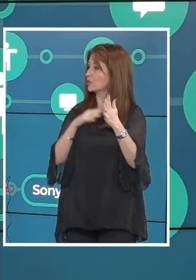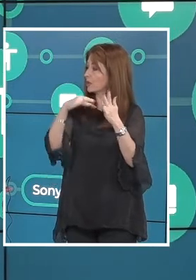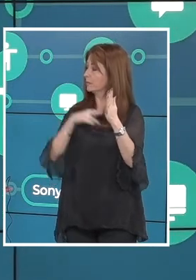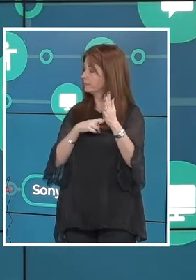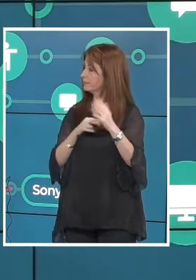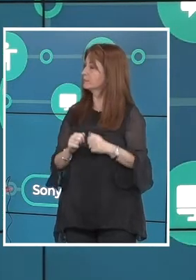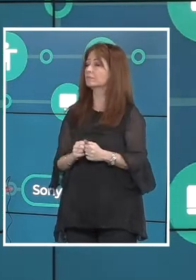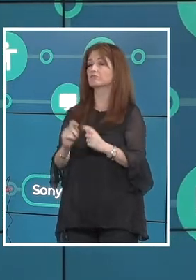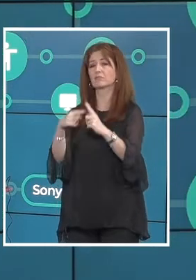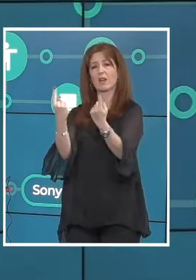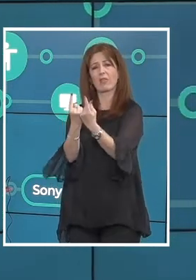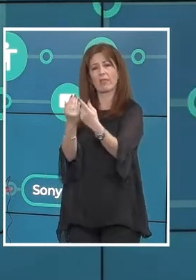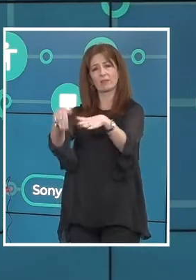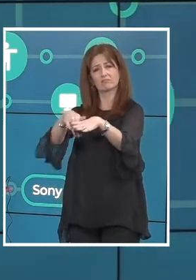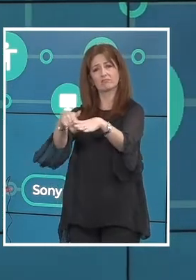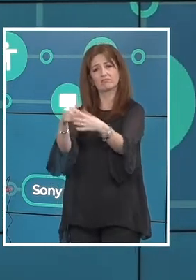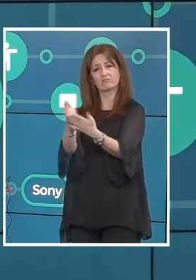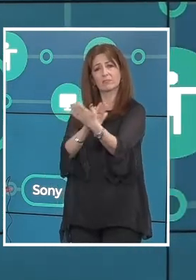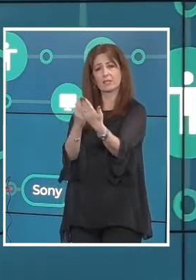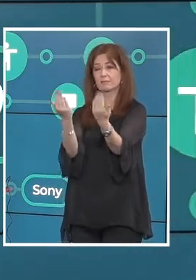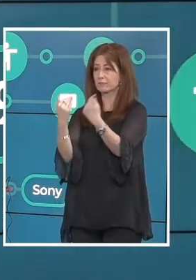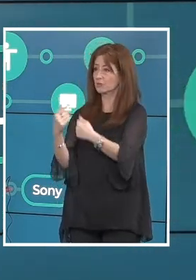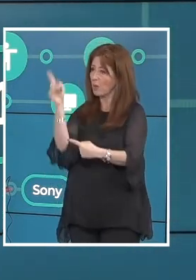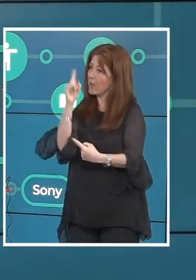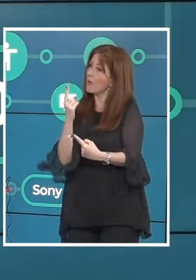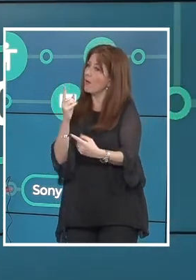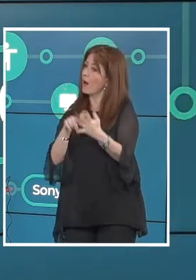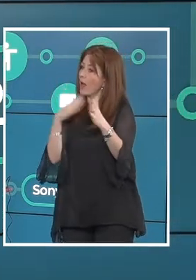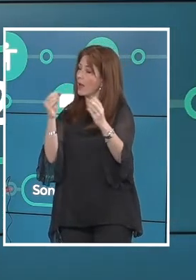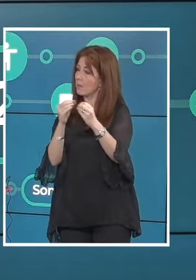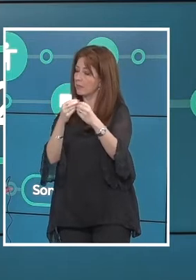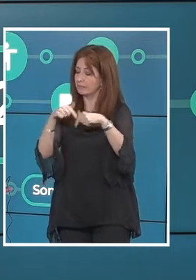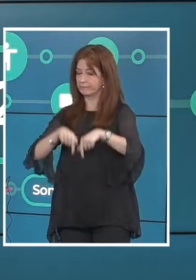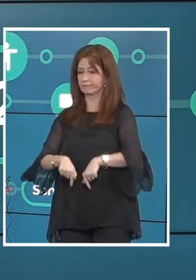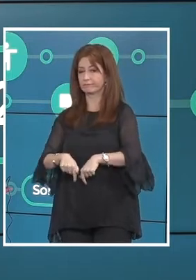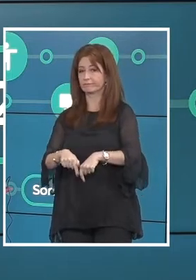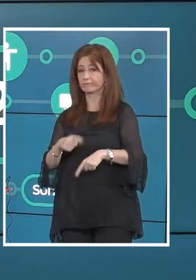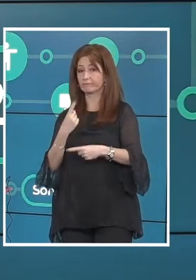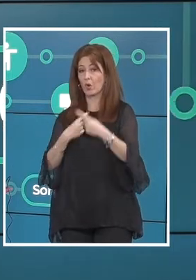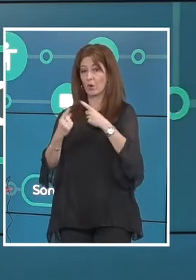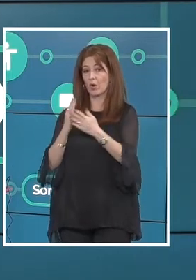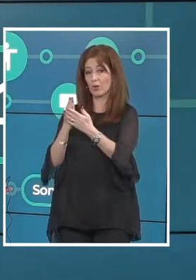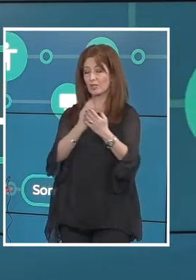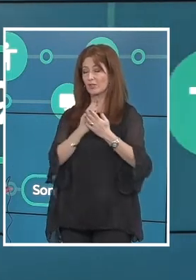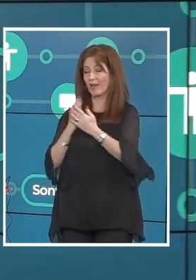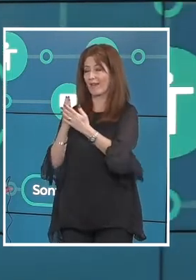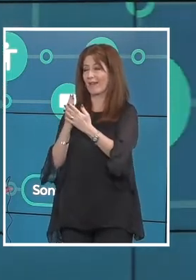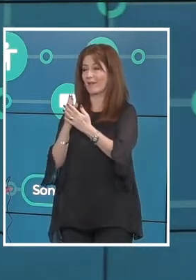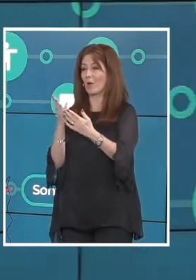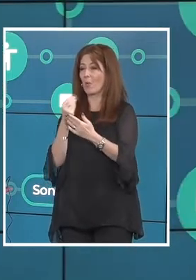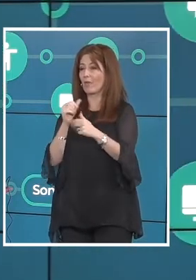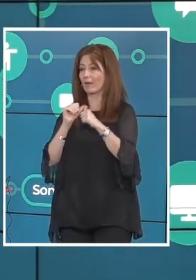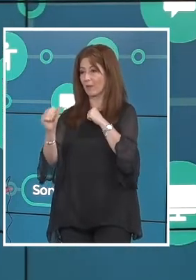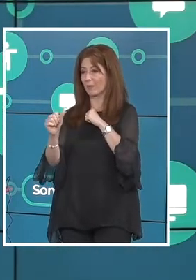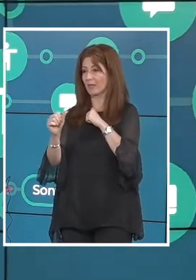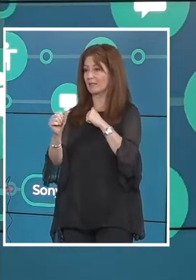do is we bring in people to the lab. So we're not only sharing what Verizon Media is doing in accessibility with other companies, we're also